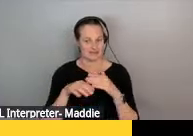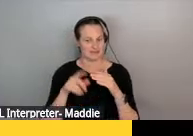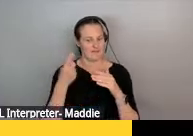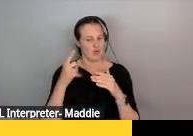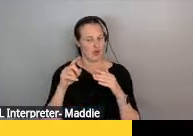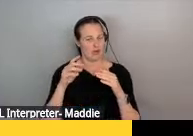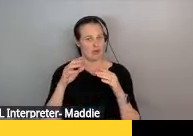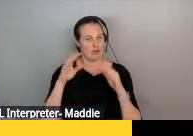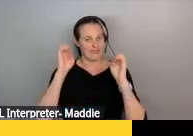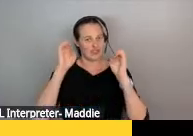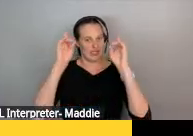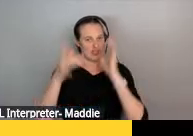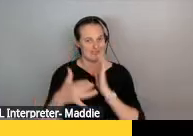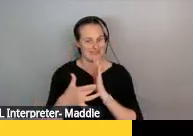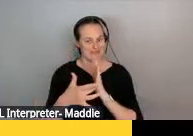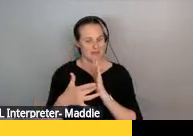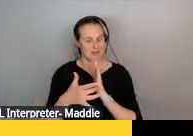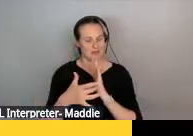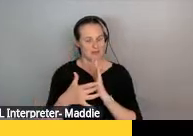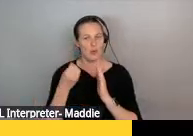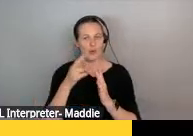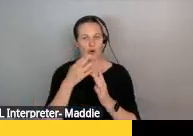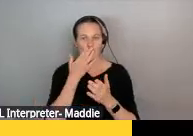online reviews?